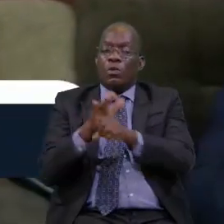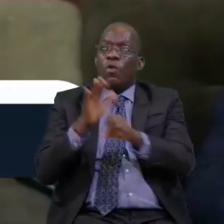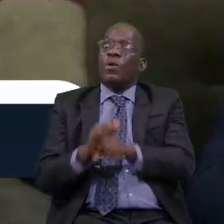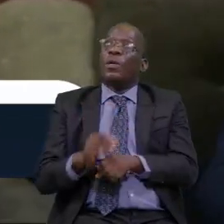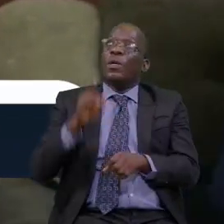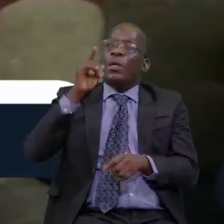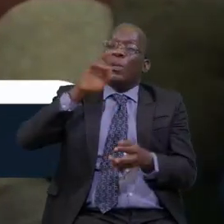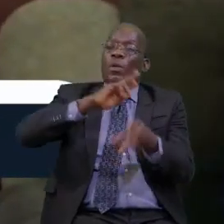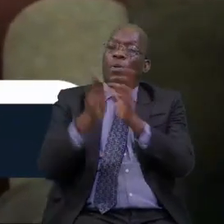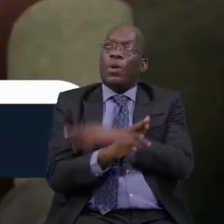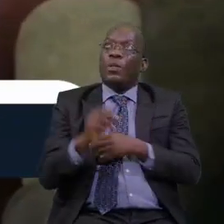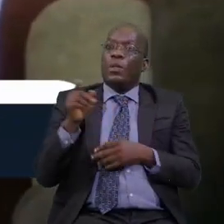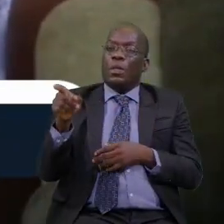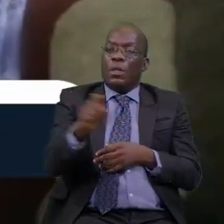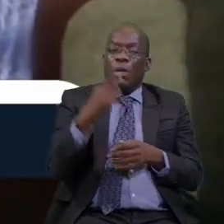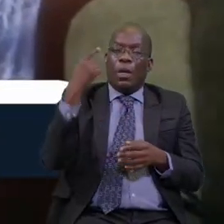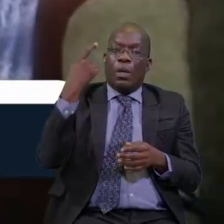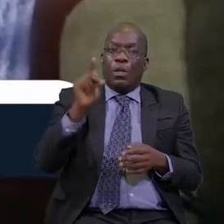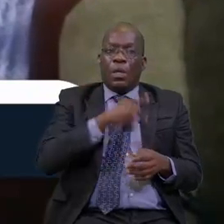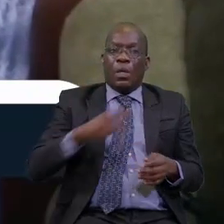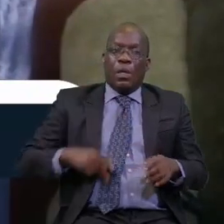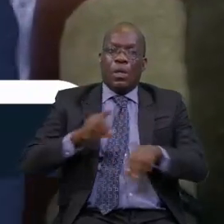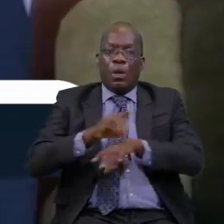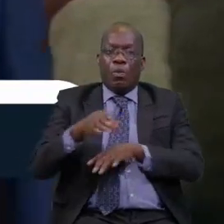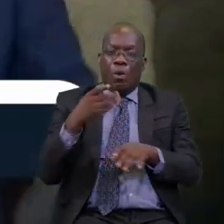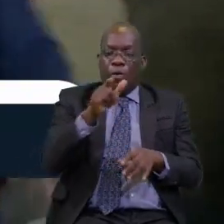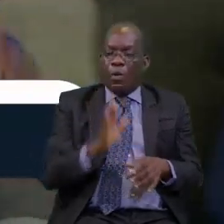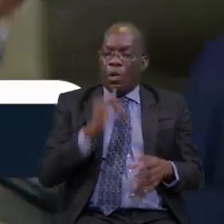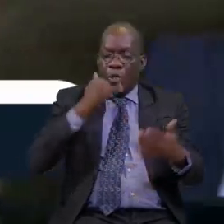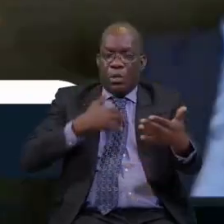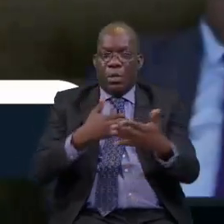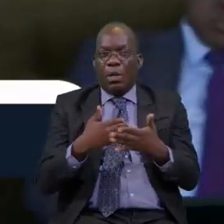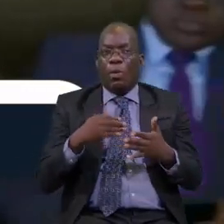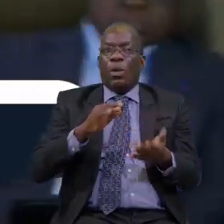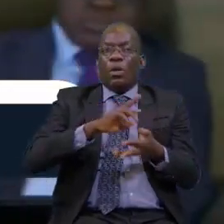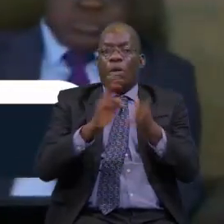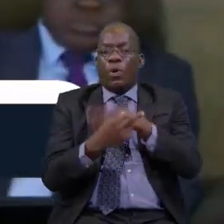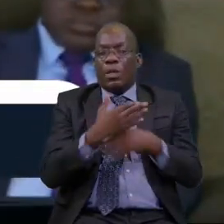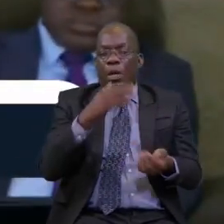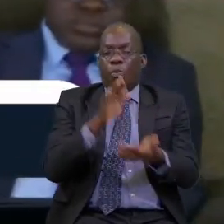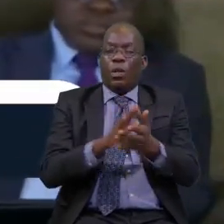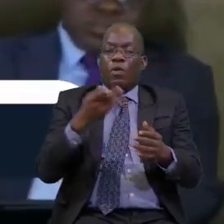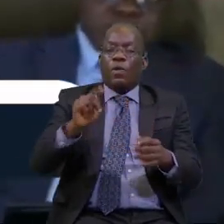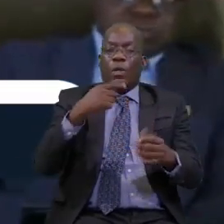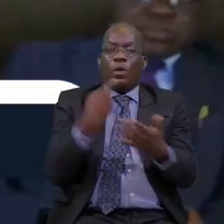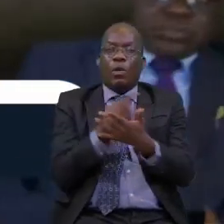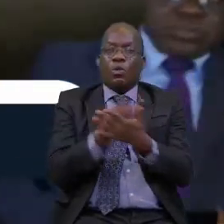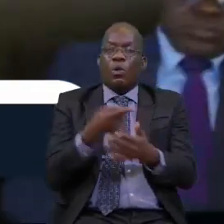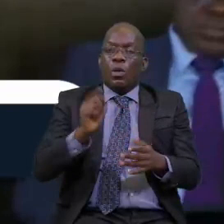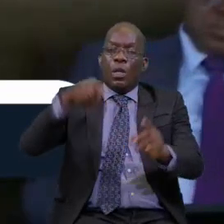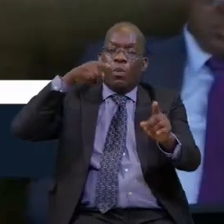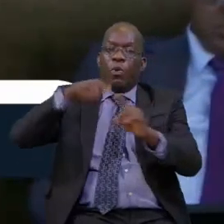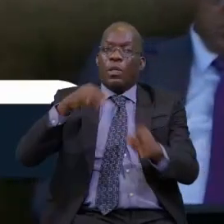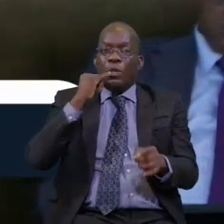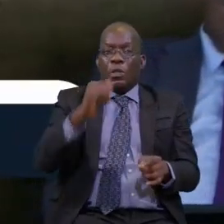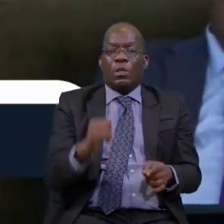of God is now at hand. Repent ye and believe the gospel. The point I want to raise up with you is, this